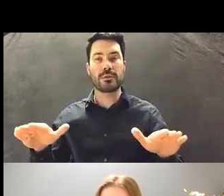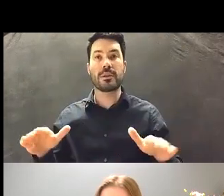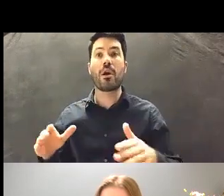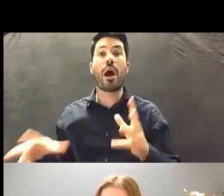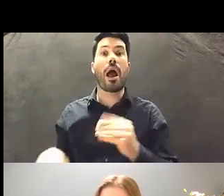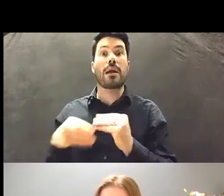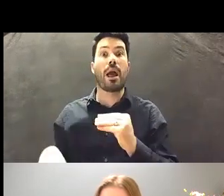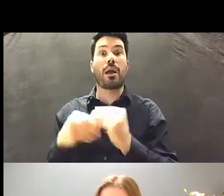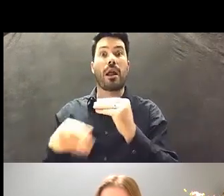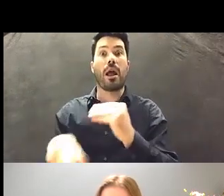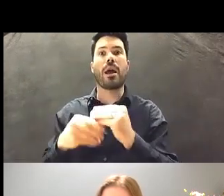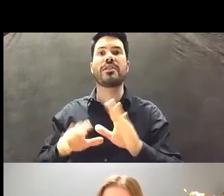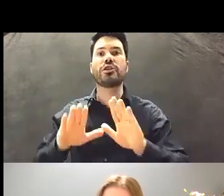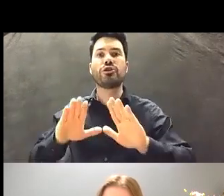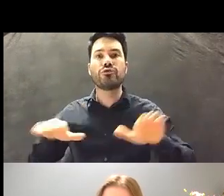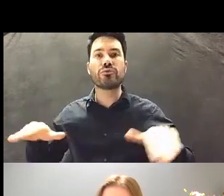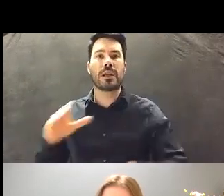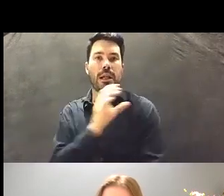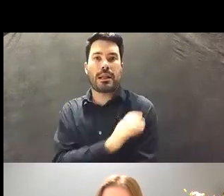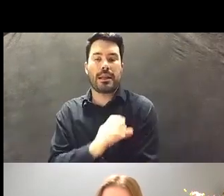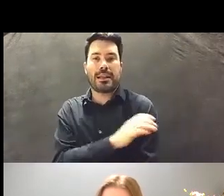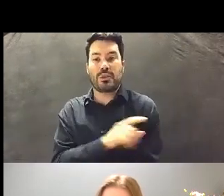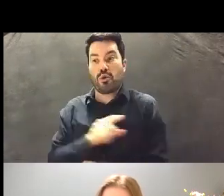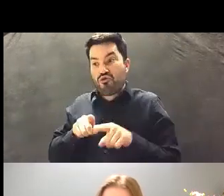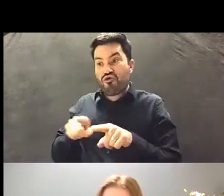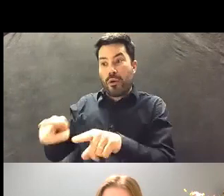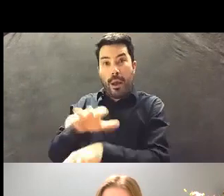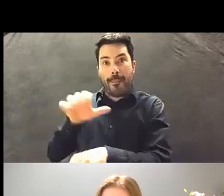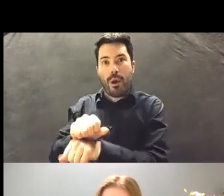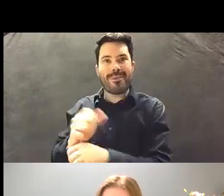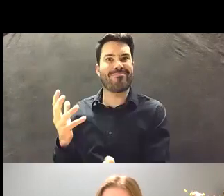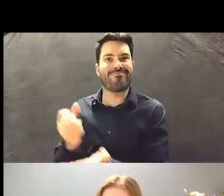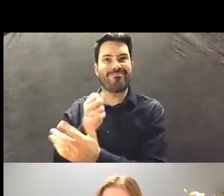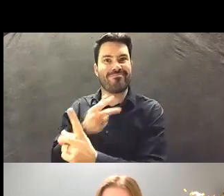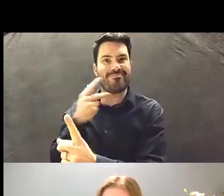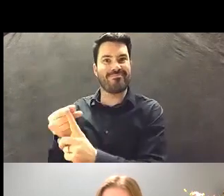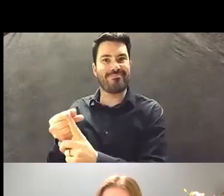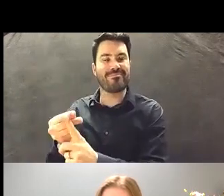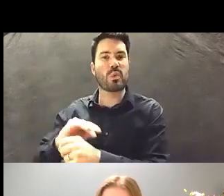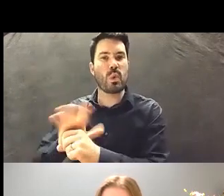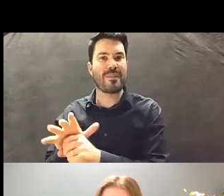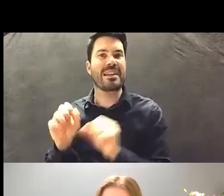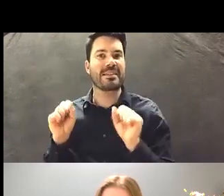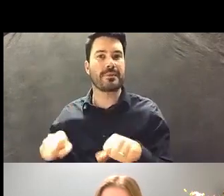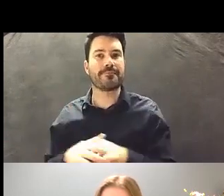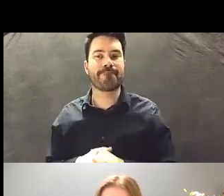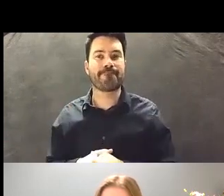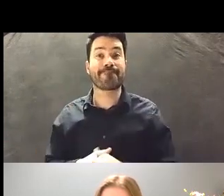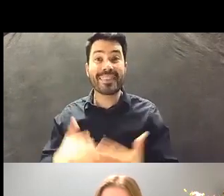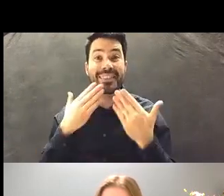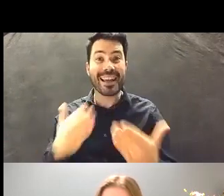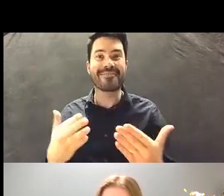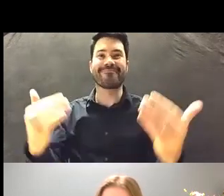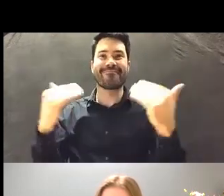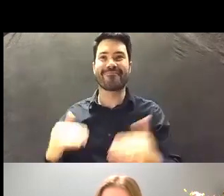to administer the pediatric vaccines within the clinic and within clinic appointments. And thank you. At this time, I'd like to hand over to